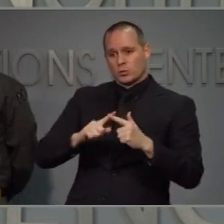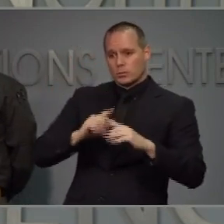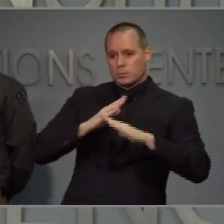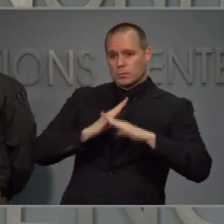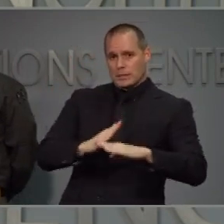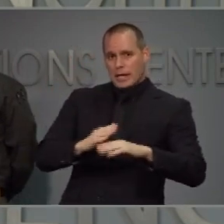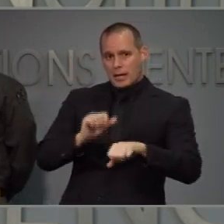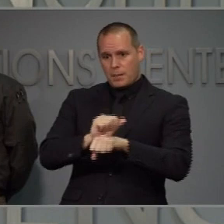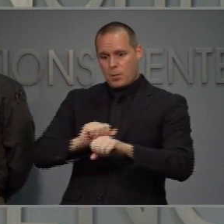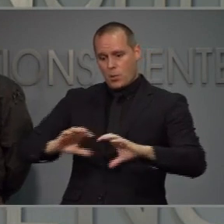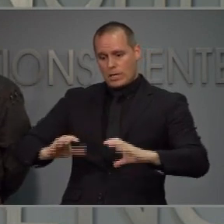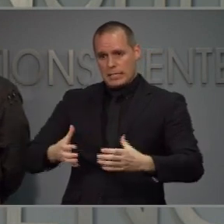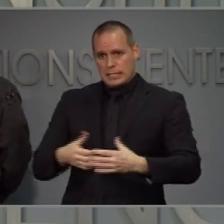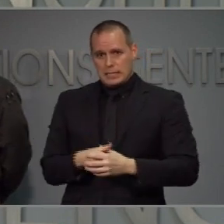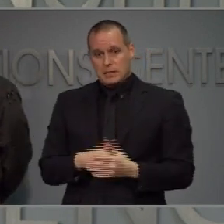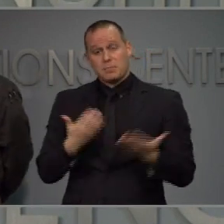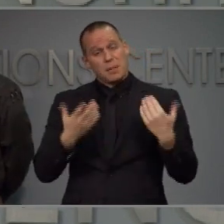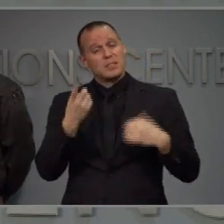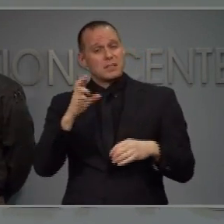that.